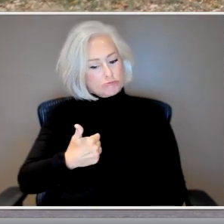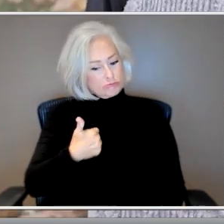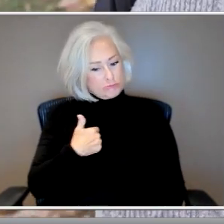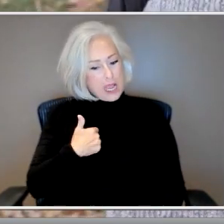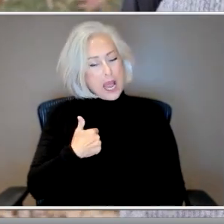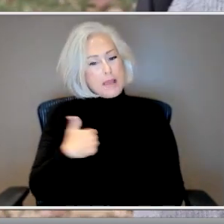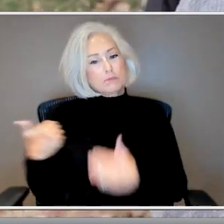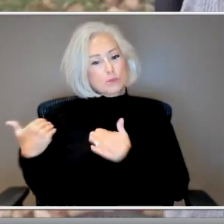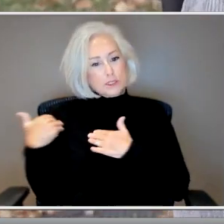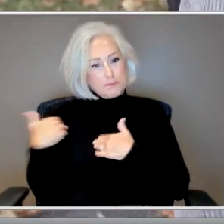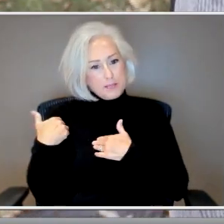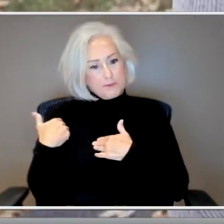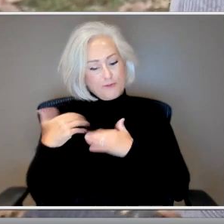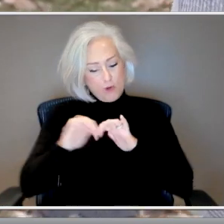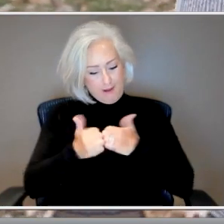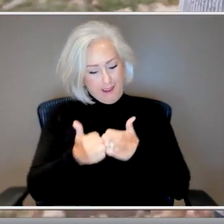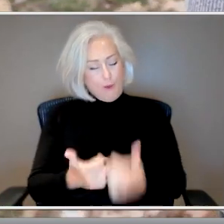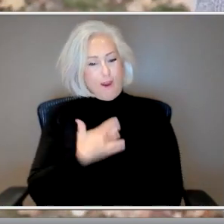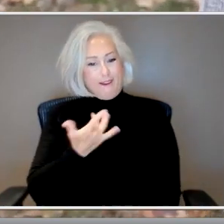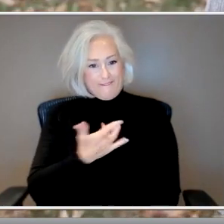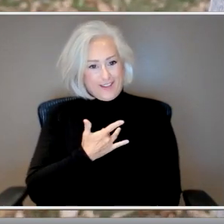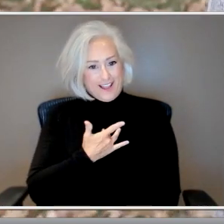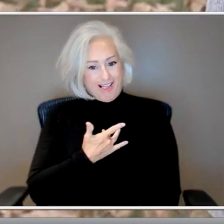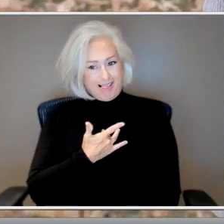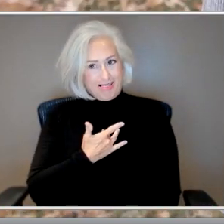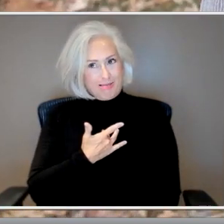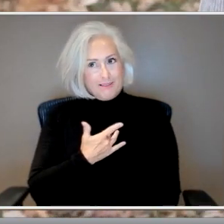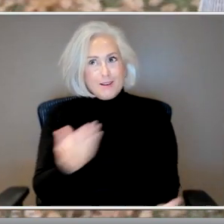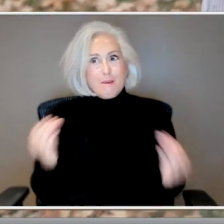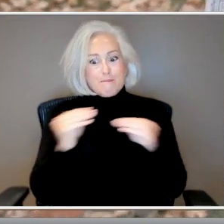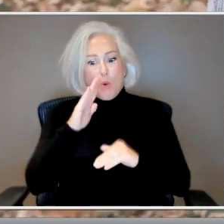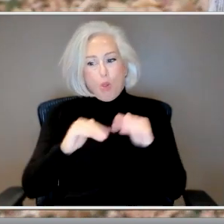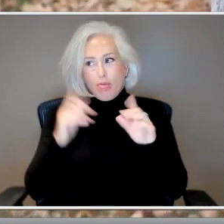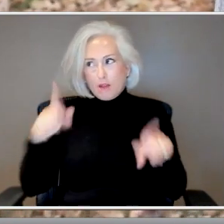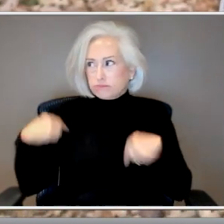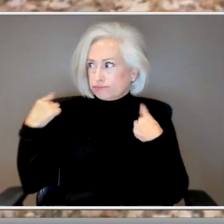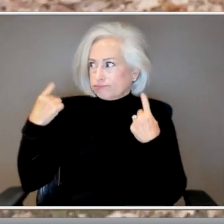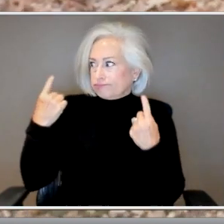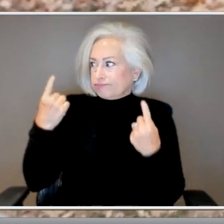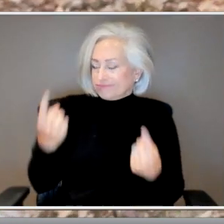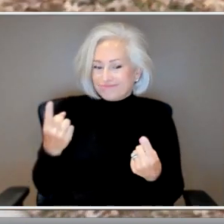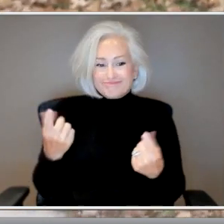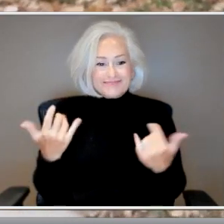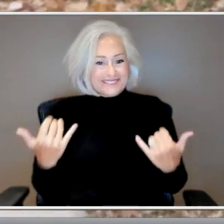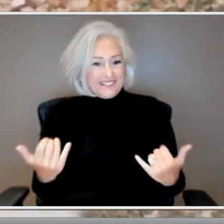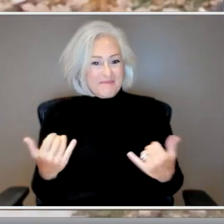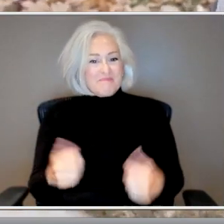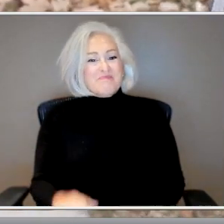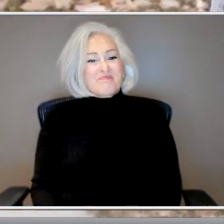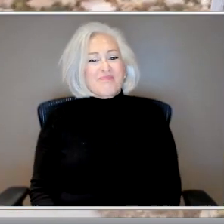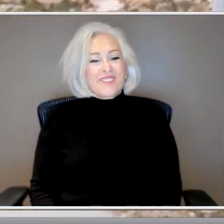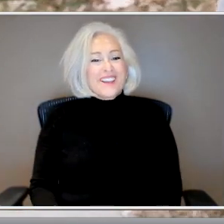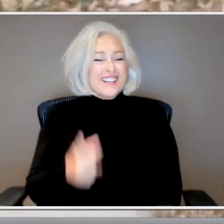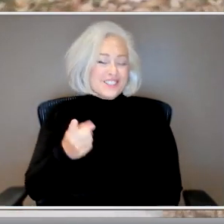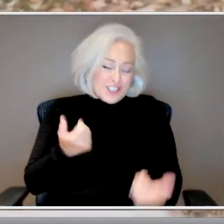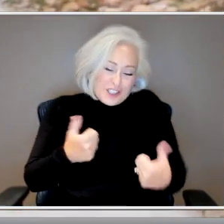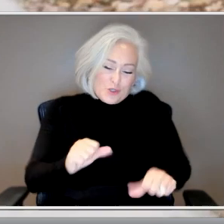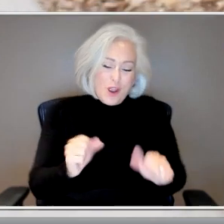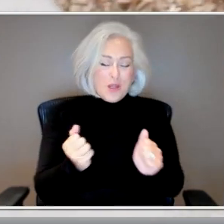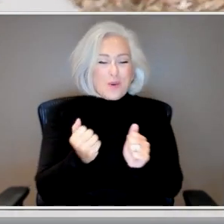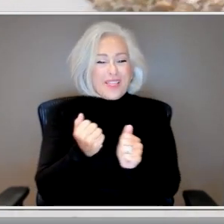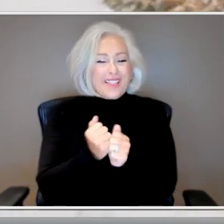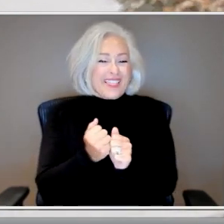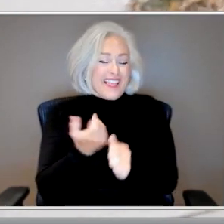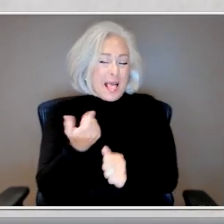ever been. And when it comes to self-forgiveness, she's working on that too, with a sense of humor. I might as well forgive myself,